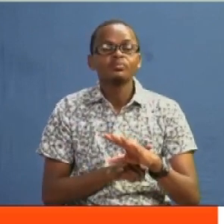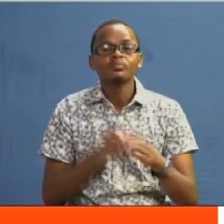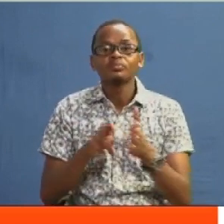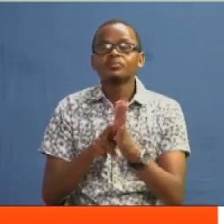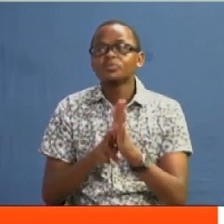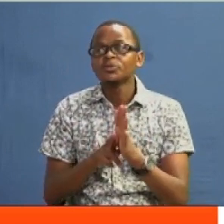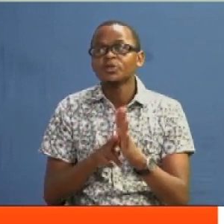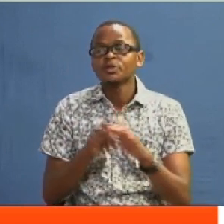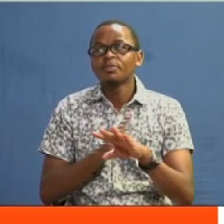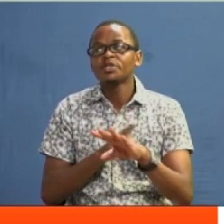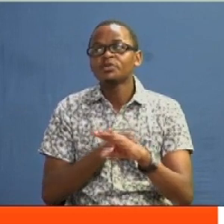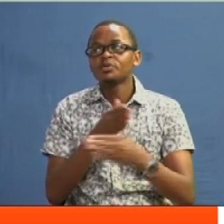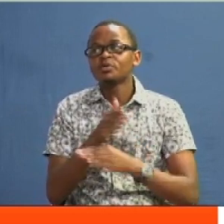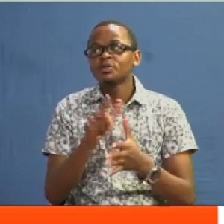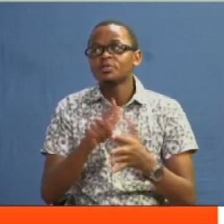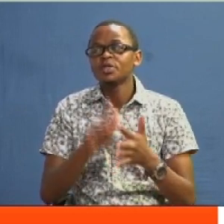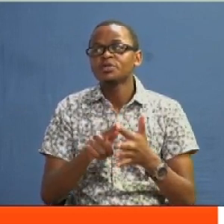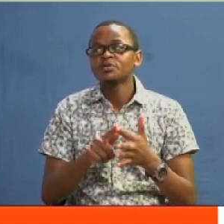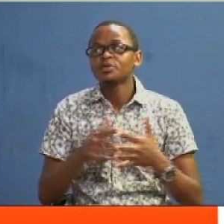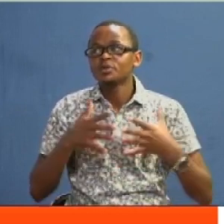to take some photos,